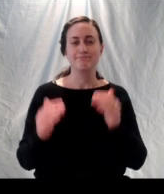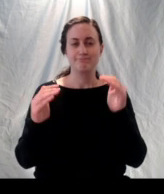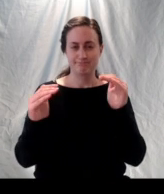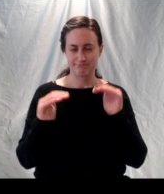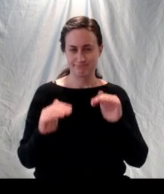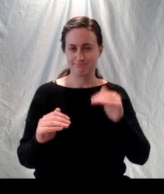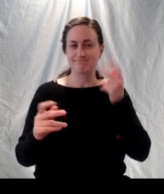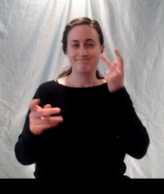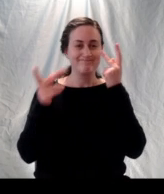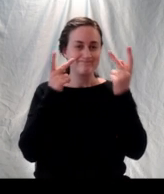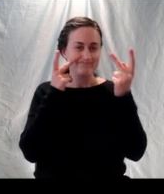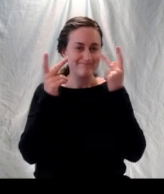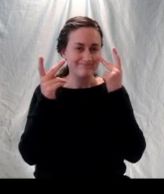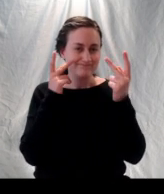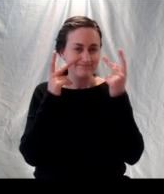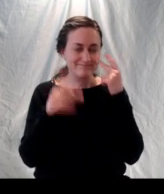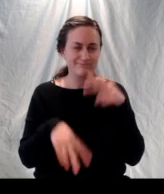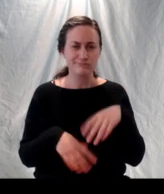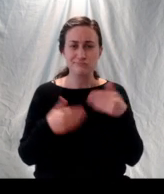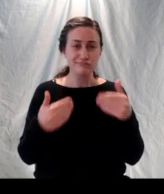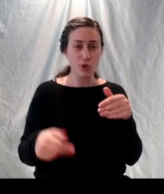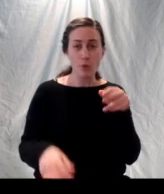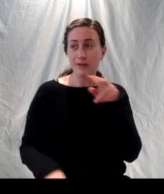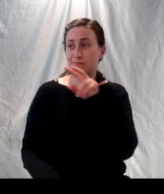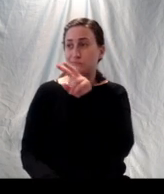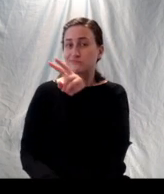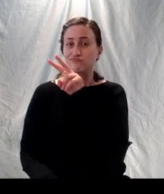Try and find something red around you.